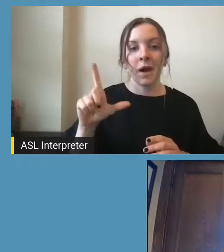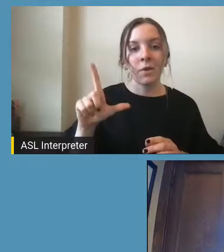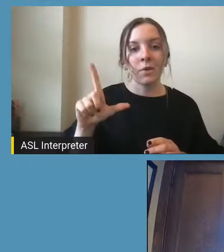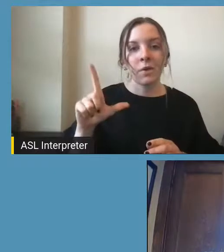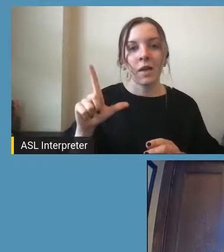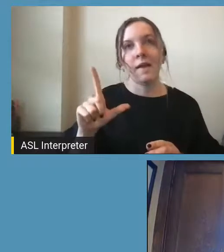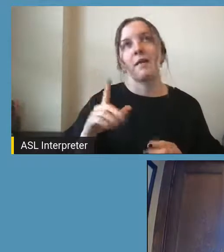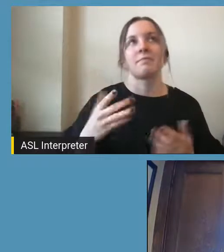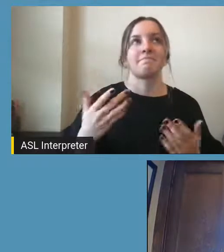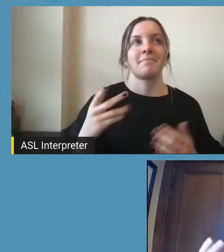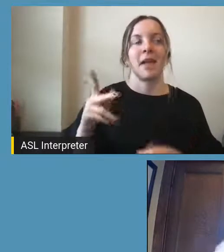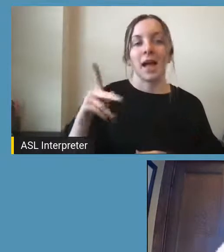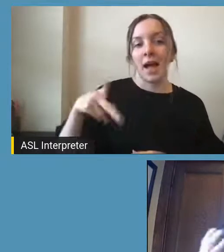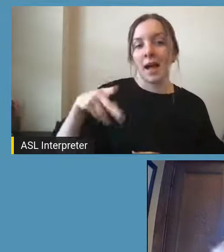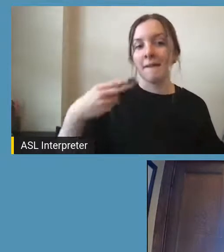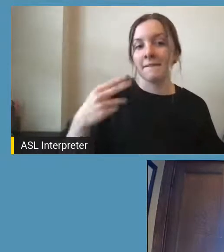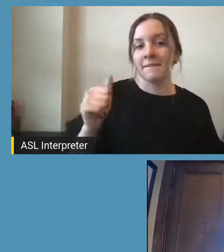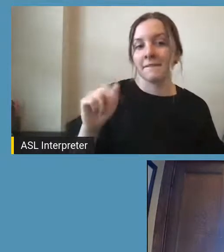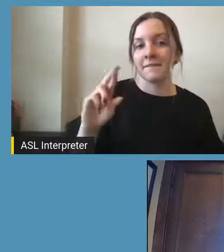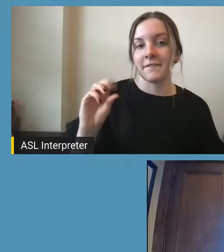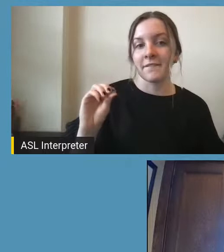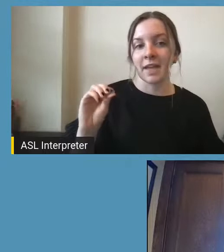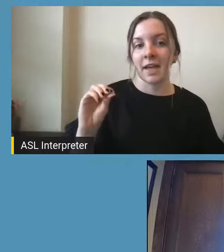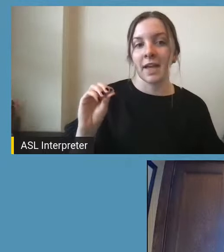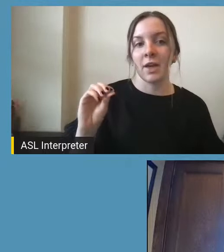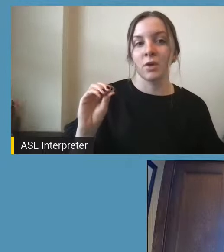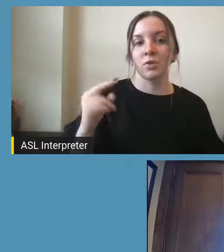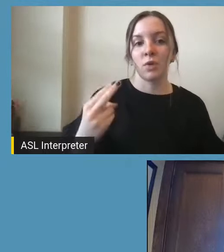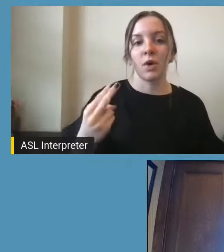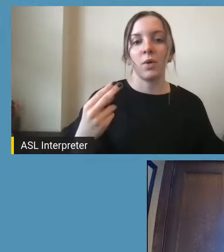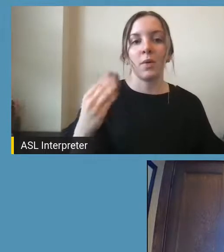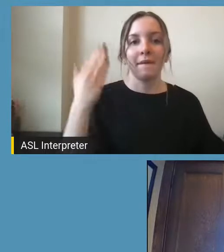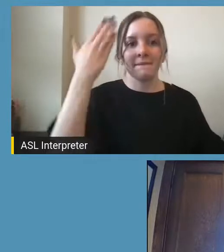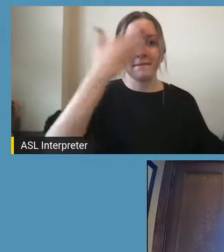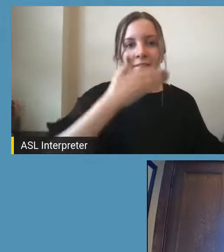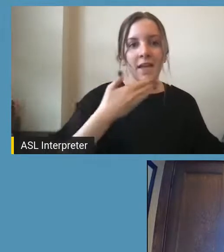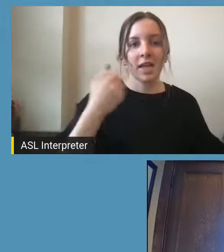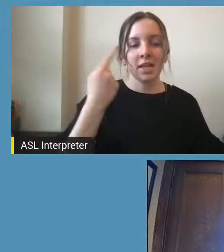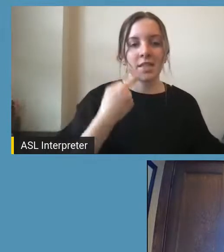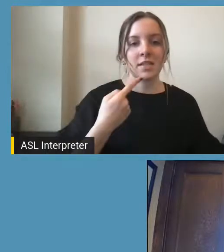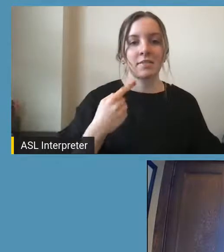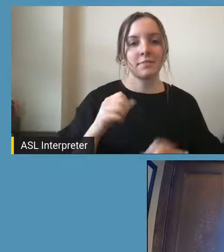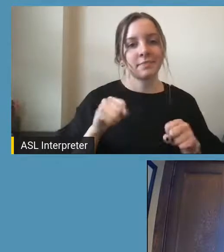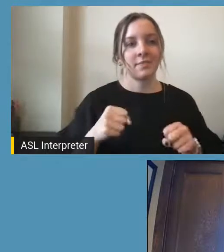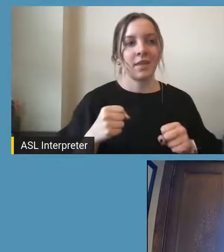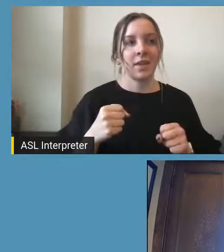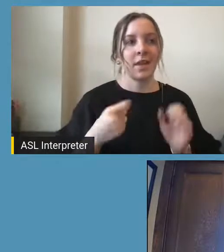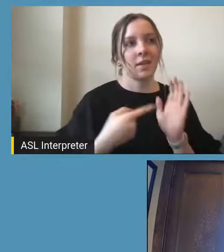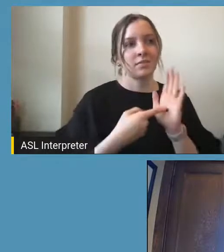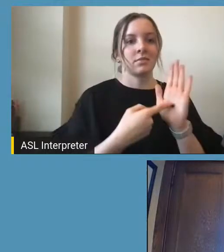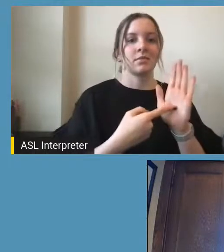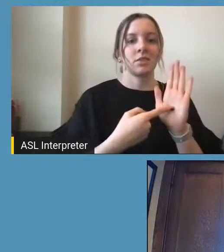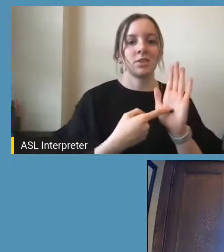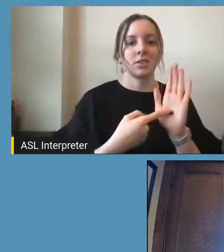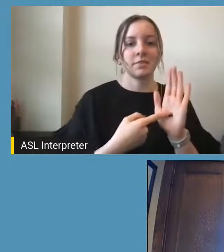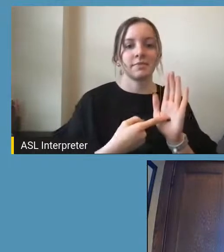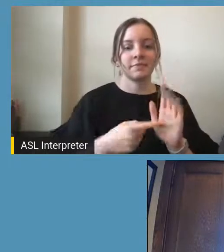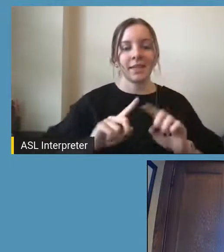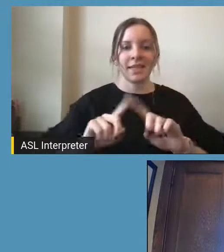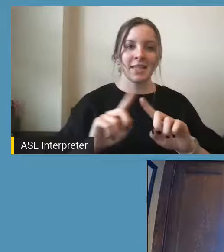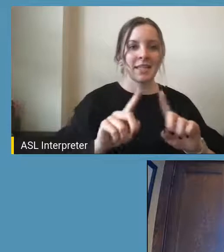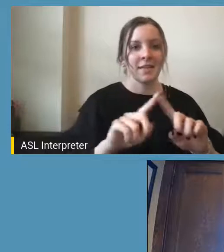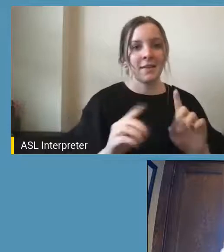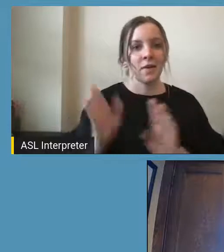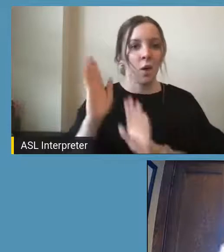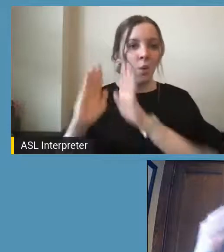data. And similarly with, obviously a lot of the costumes, clothing, fashions, whatever of, say, ancient Rome or whatever, there's a lot